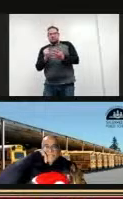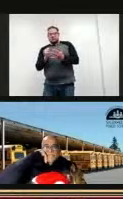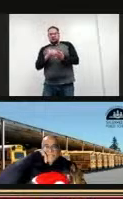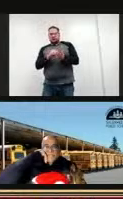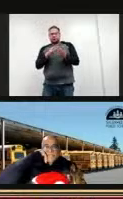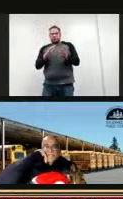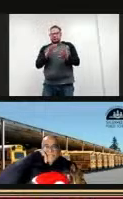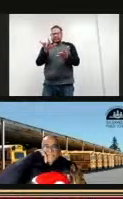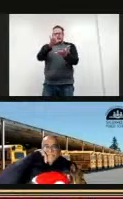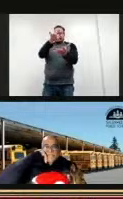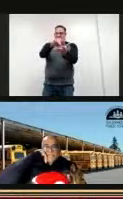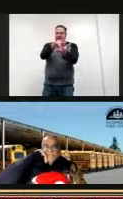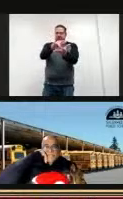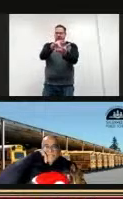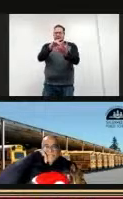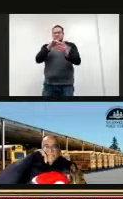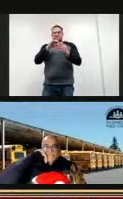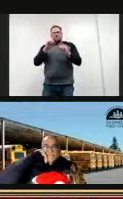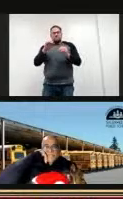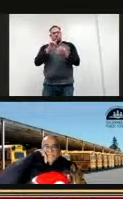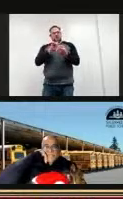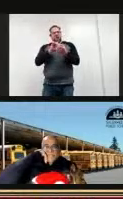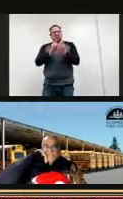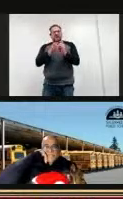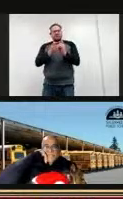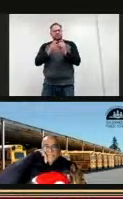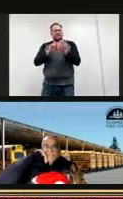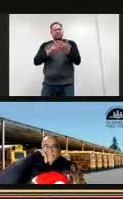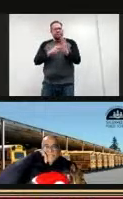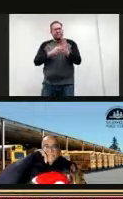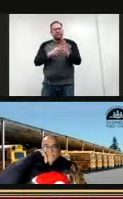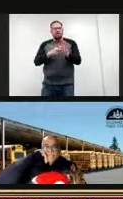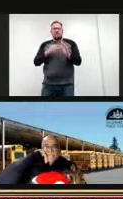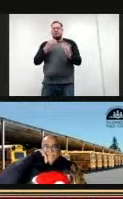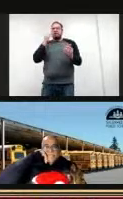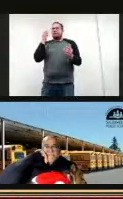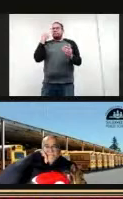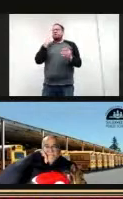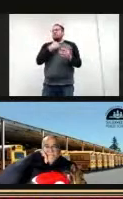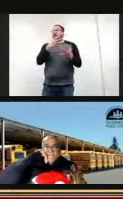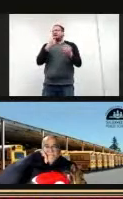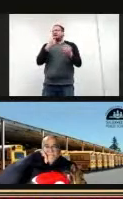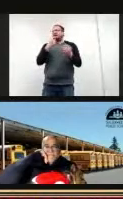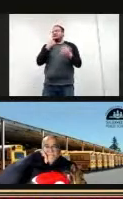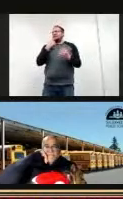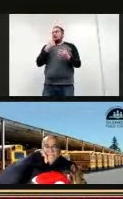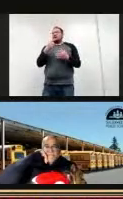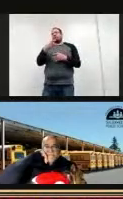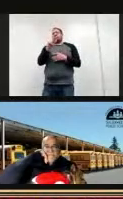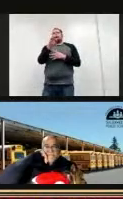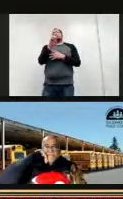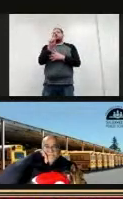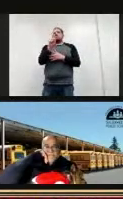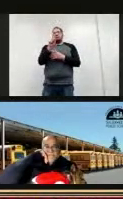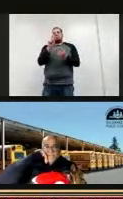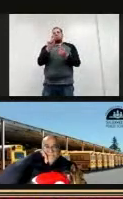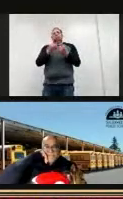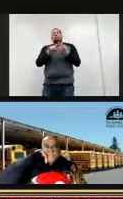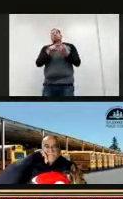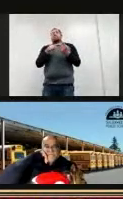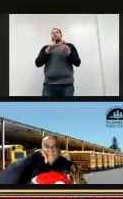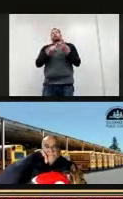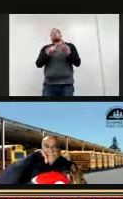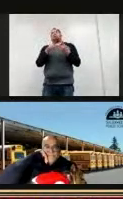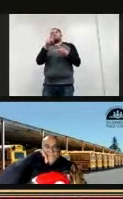center, like no substantive changes in that, but, and I don't know if we want to use the word places again, we could come up with a different